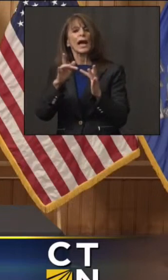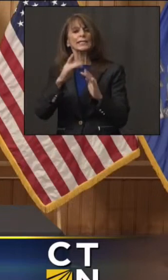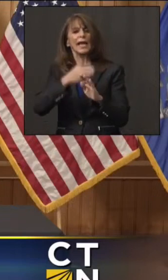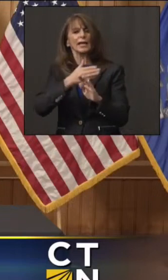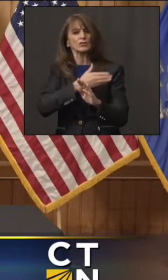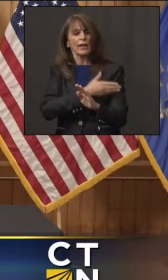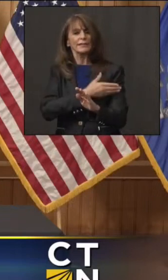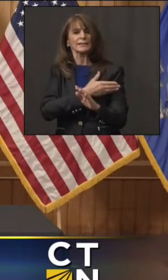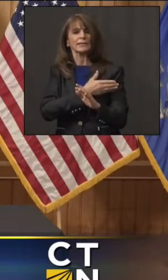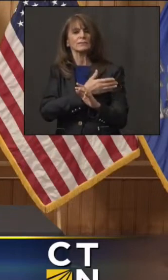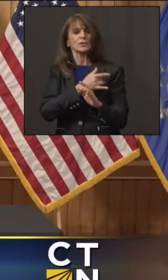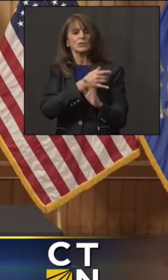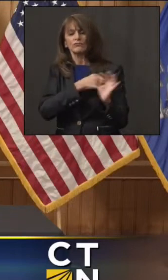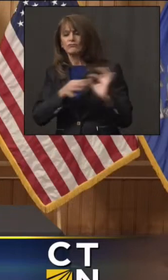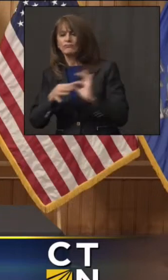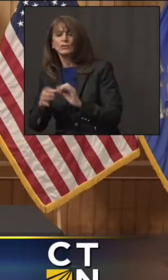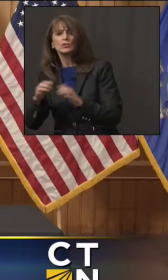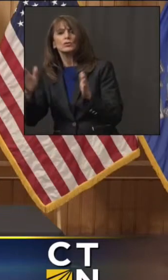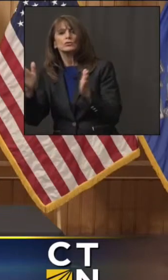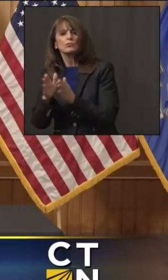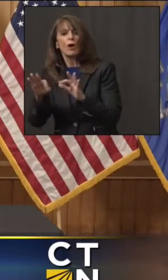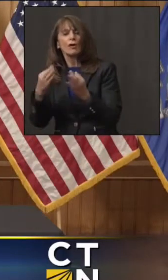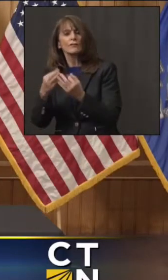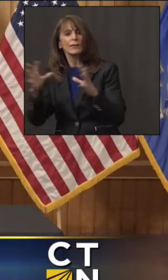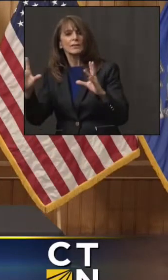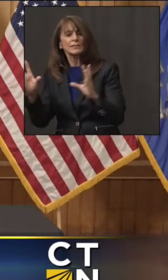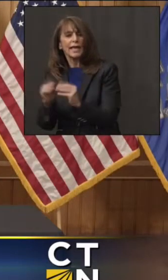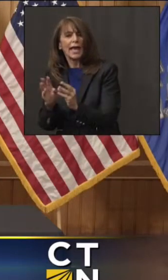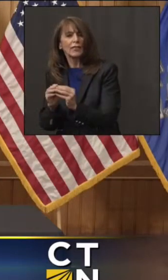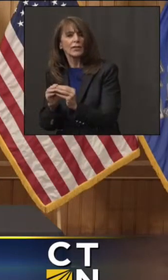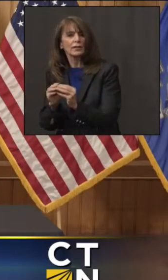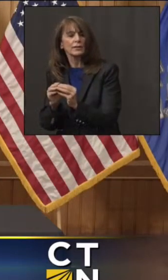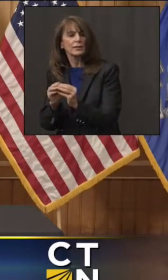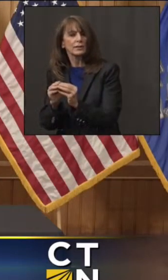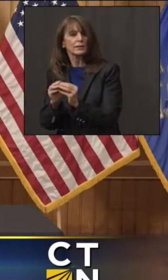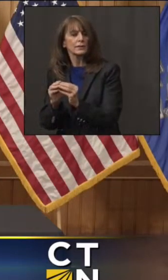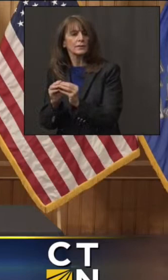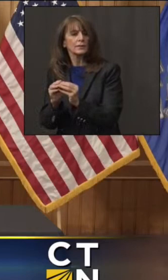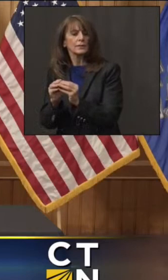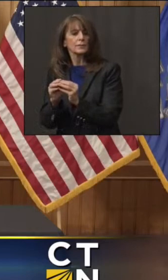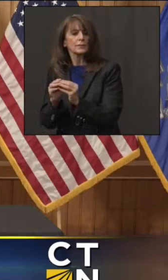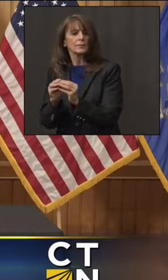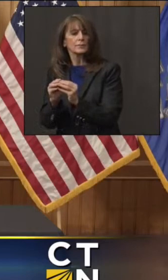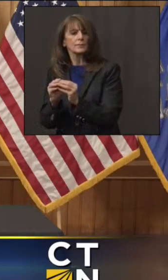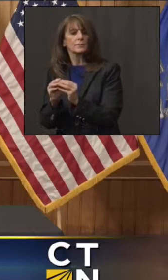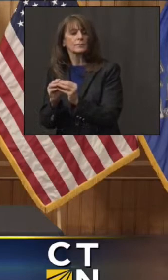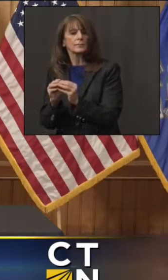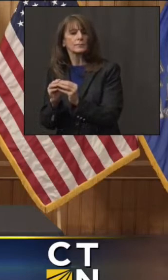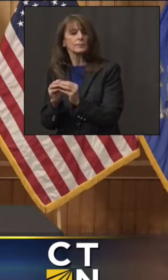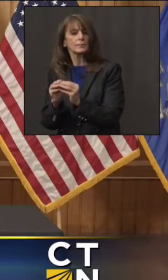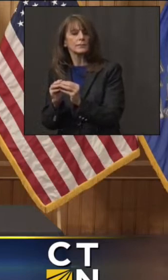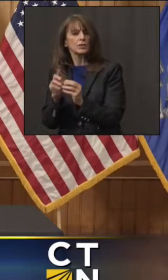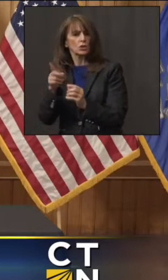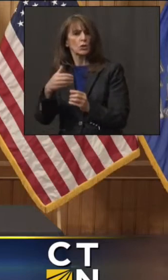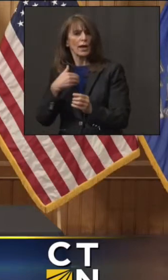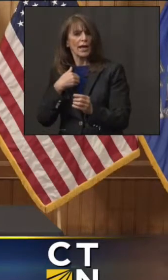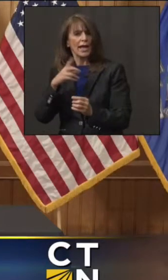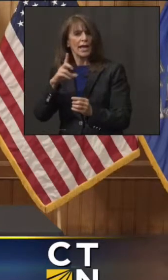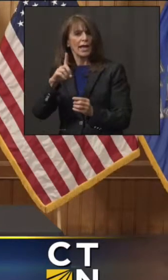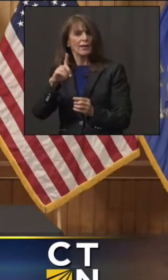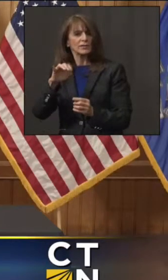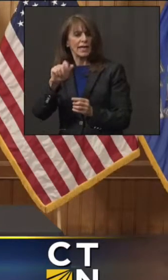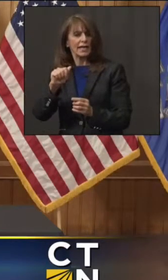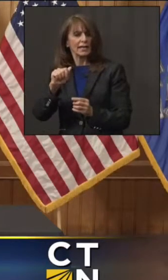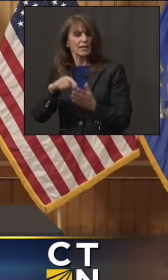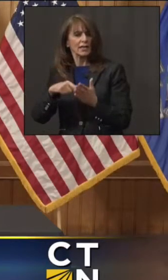family gatherings, but we've never heard of transmission through gyms. Do you guys have data that shows there has been